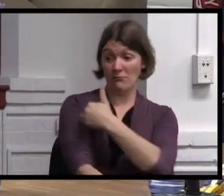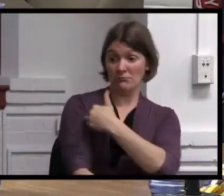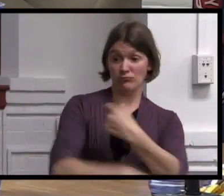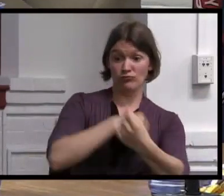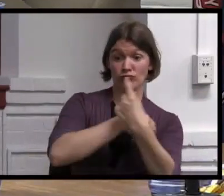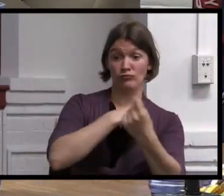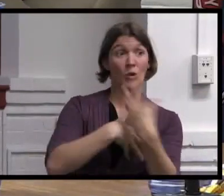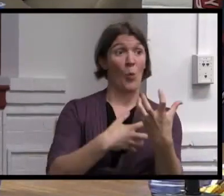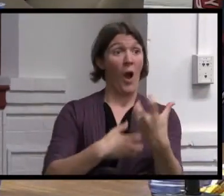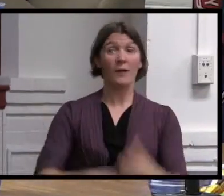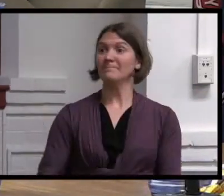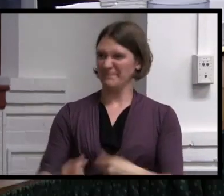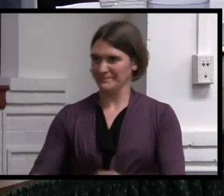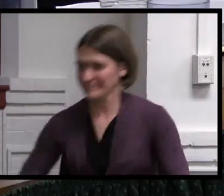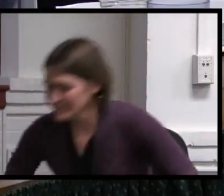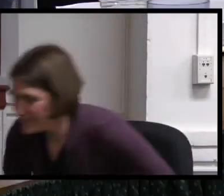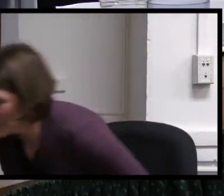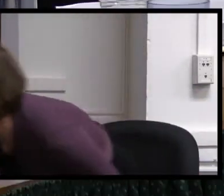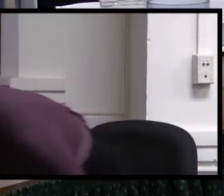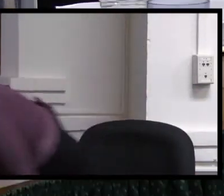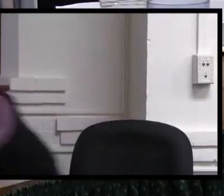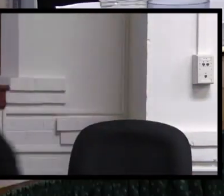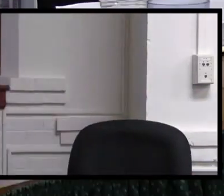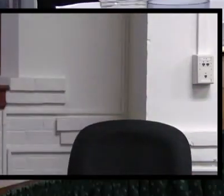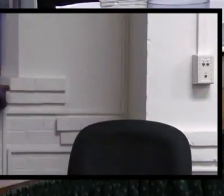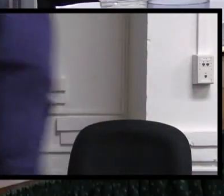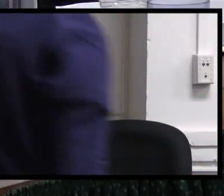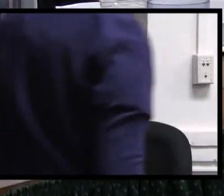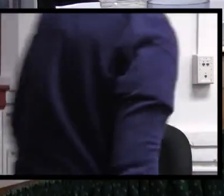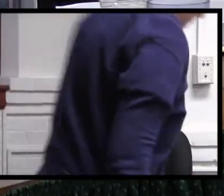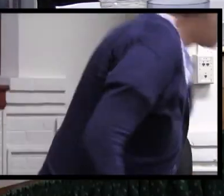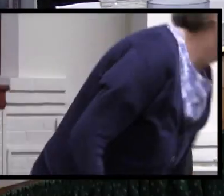Yeah. So we've taken that step in the meantime.